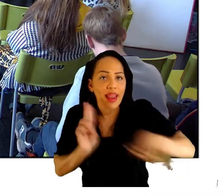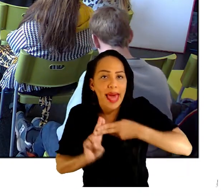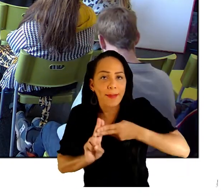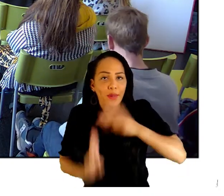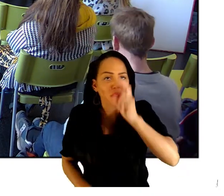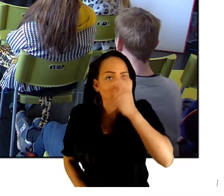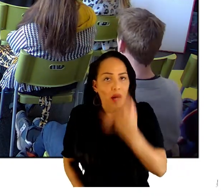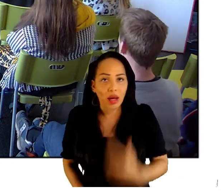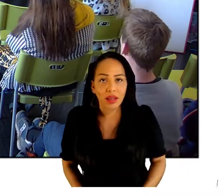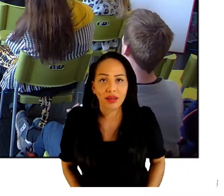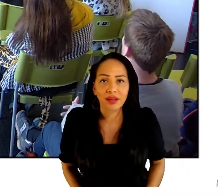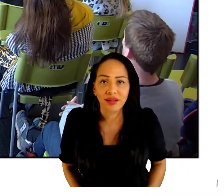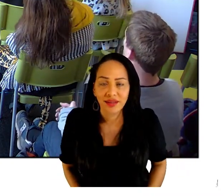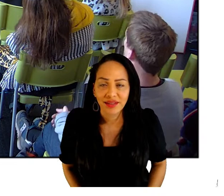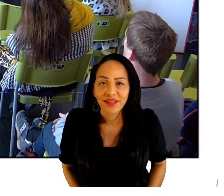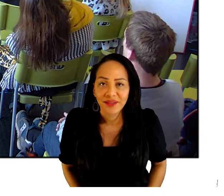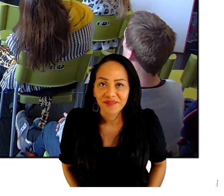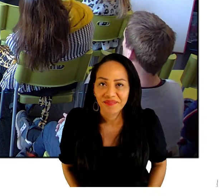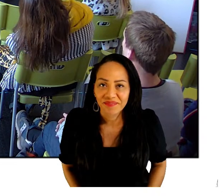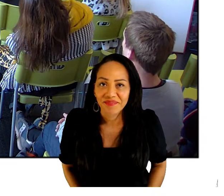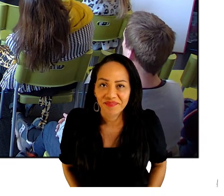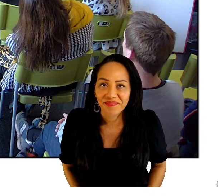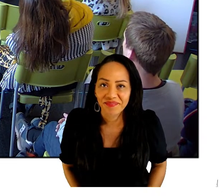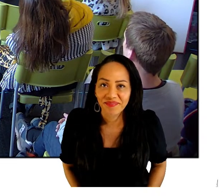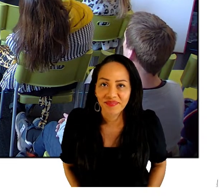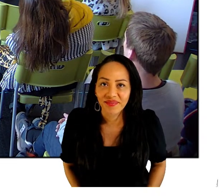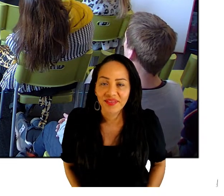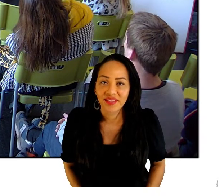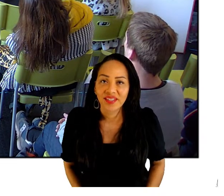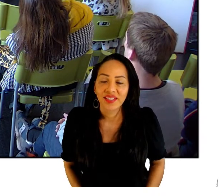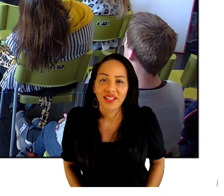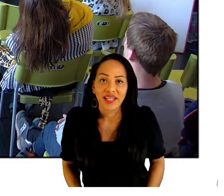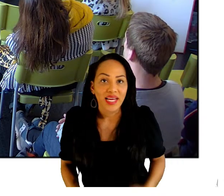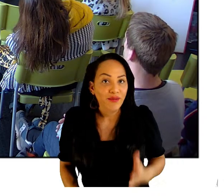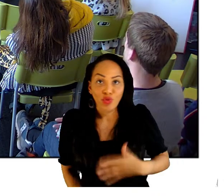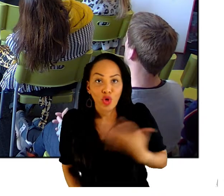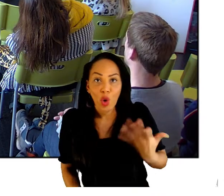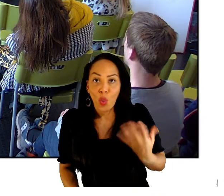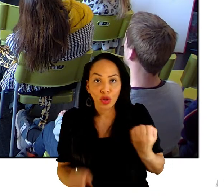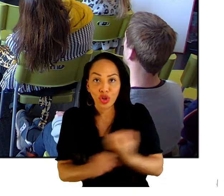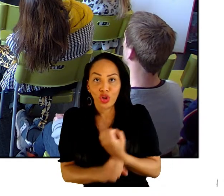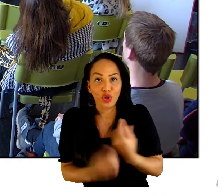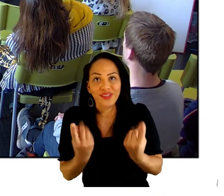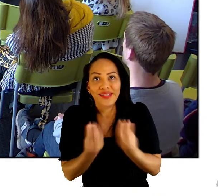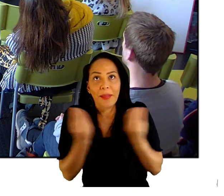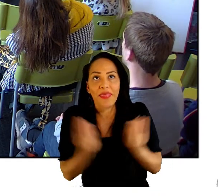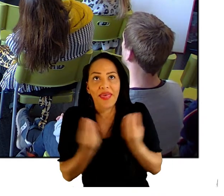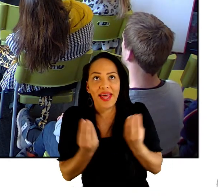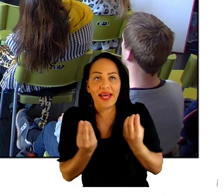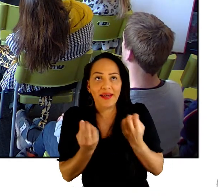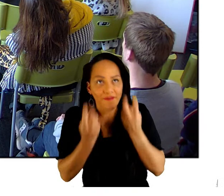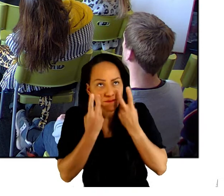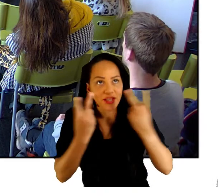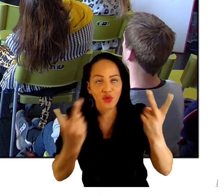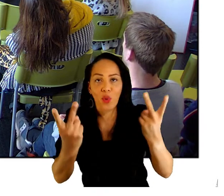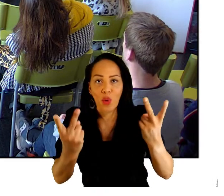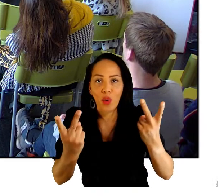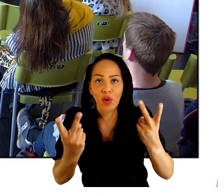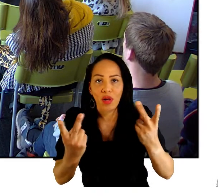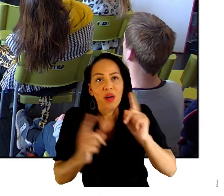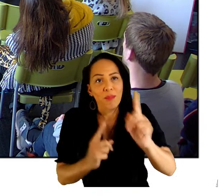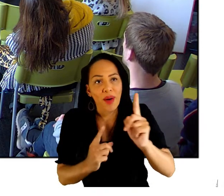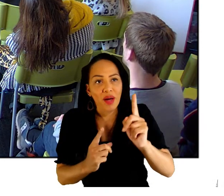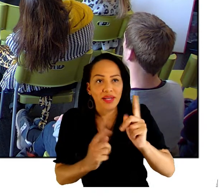in circus and is trying to do something which isn't spectacle always finds it problematic to sell their work. Yeah, or that